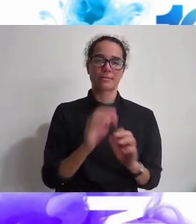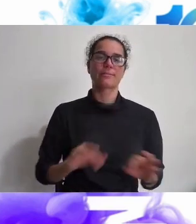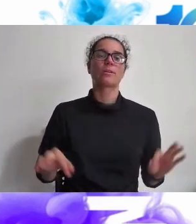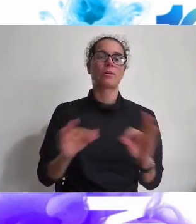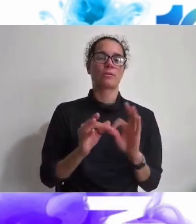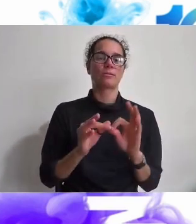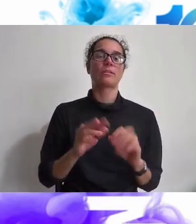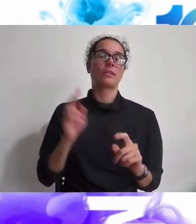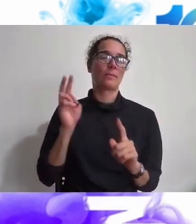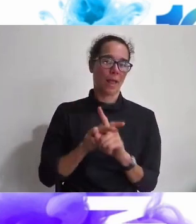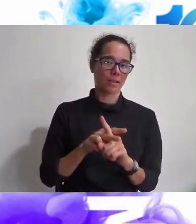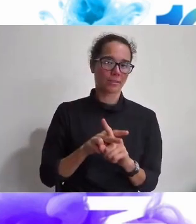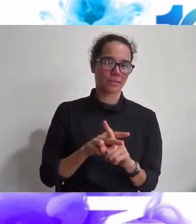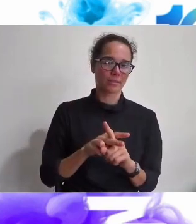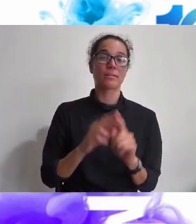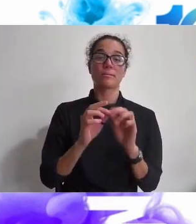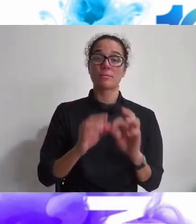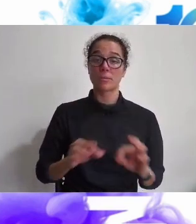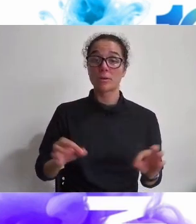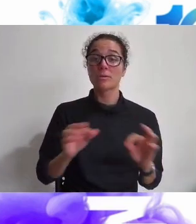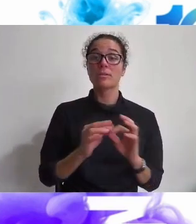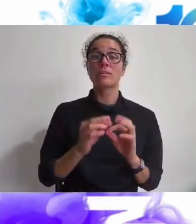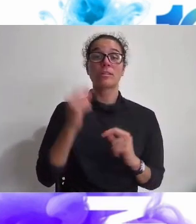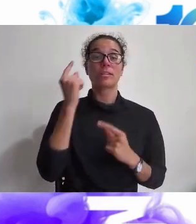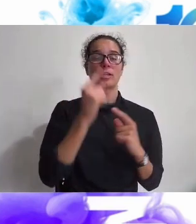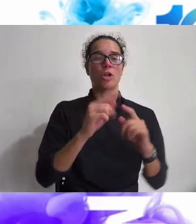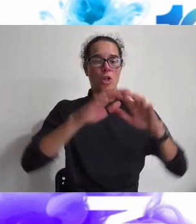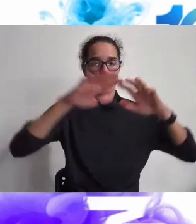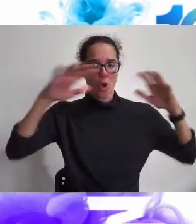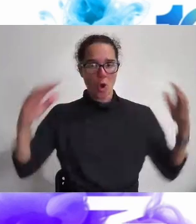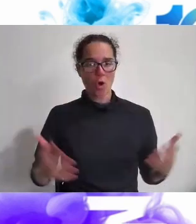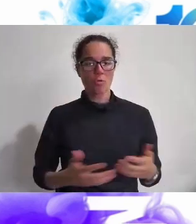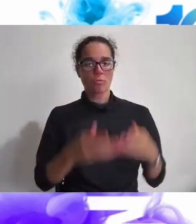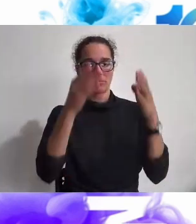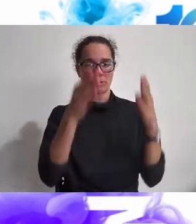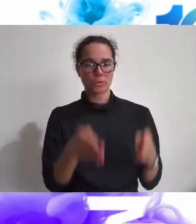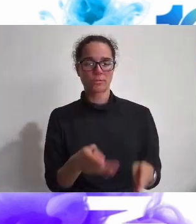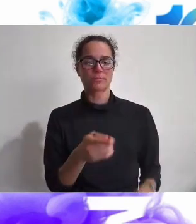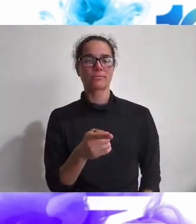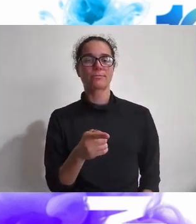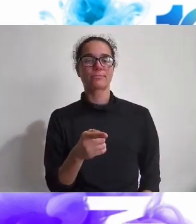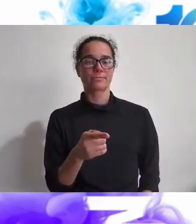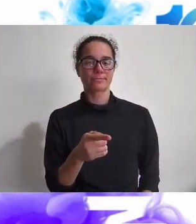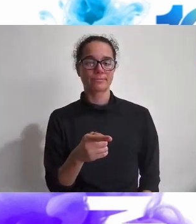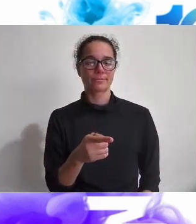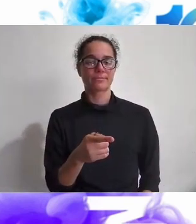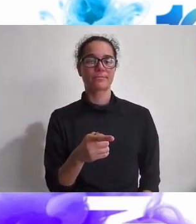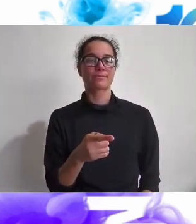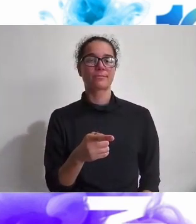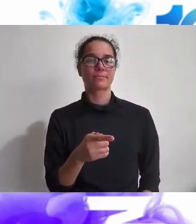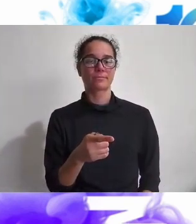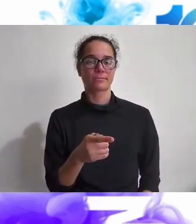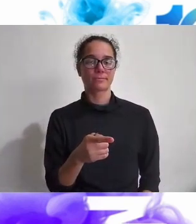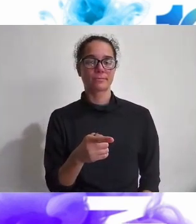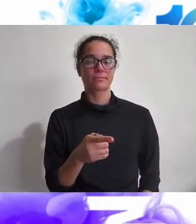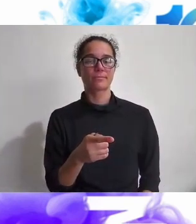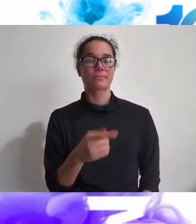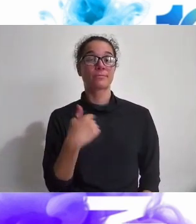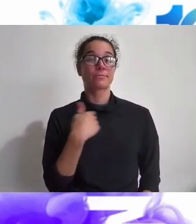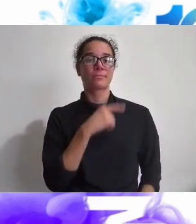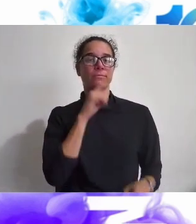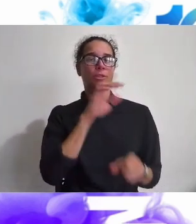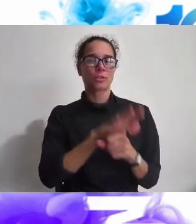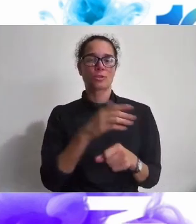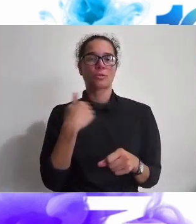take into consideration the whole person and to make sure that we're being inclusive of everybody